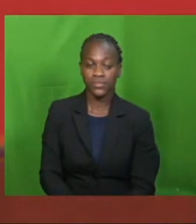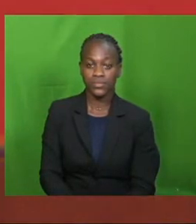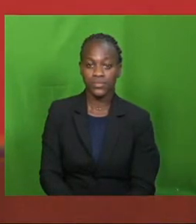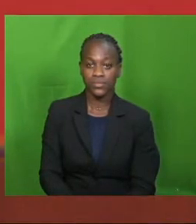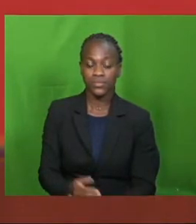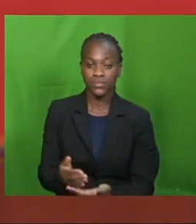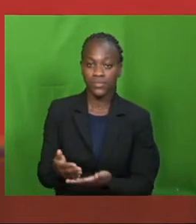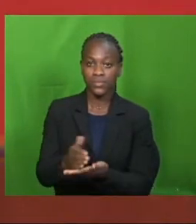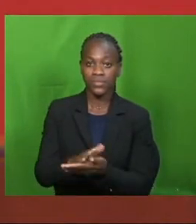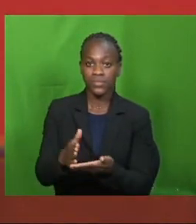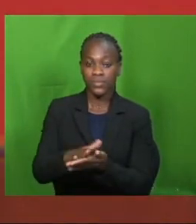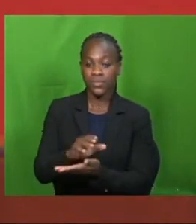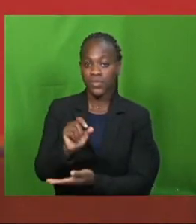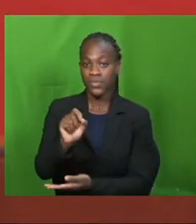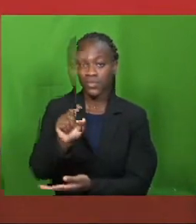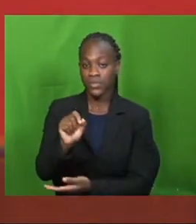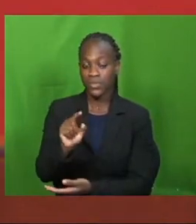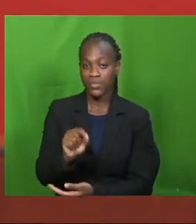Page 11.